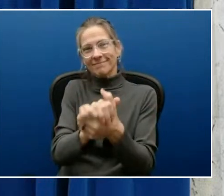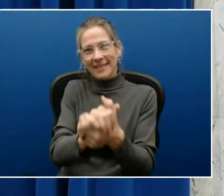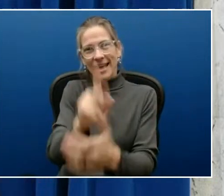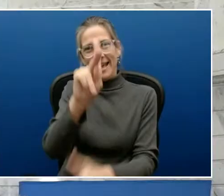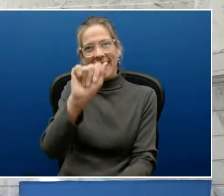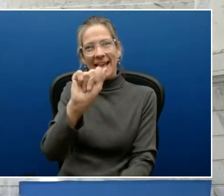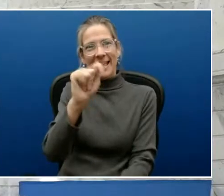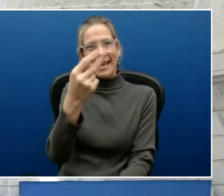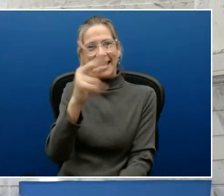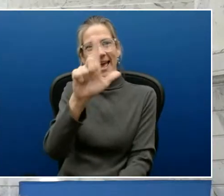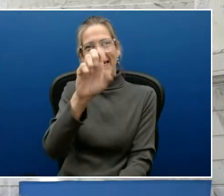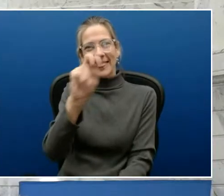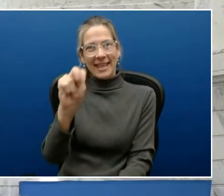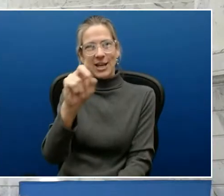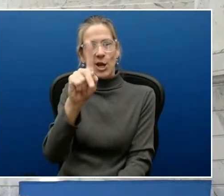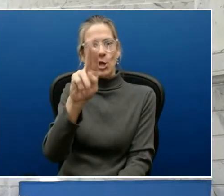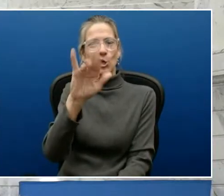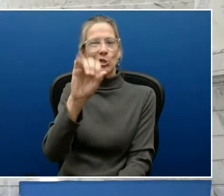Driscoll.